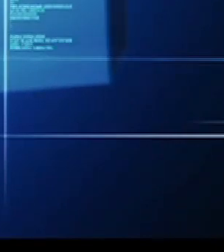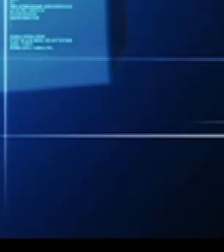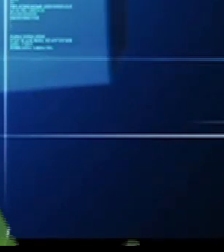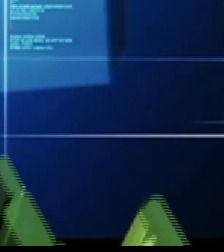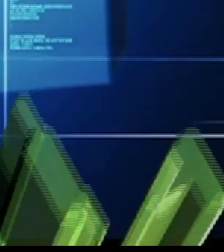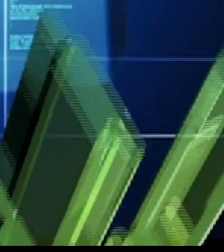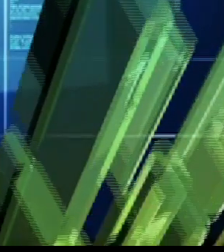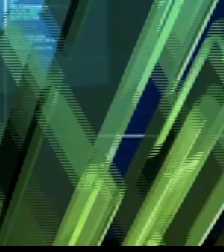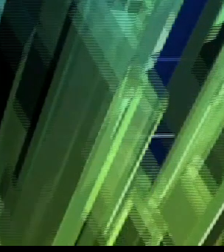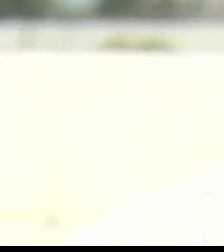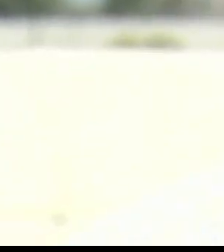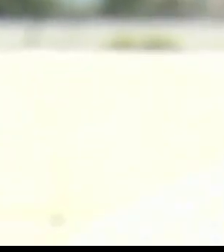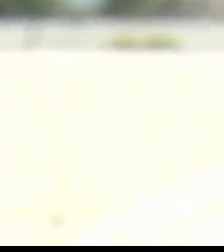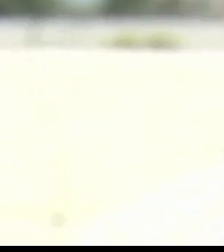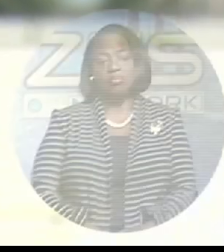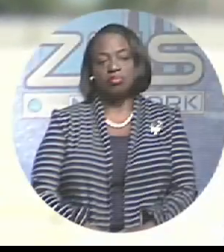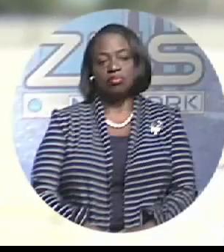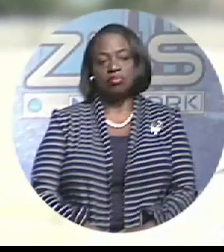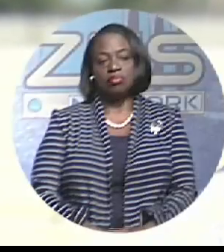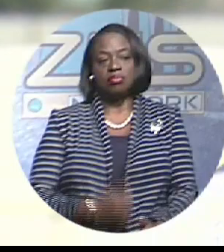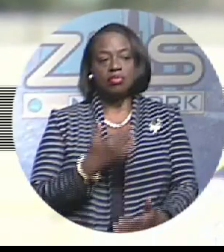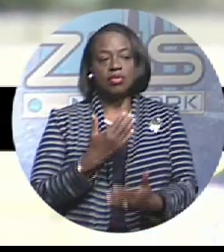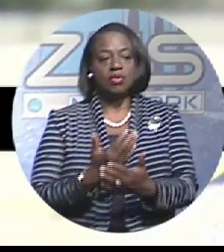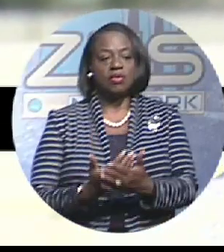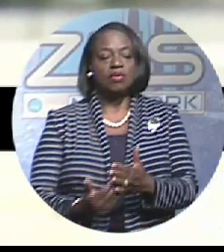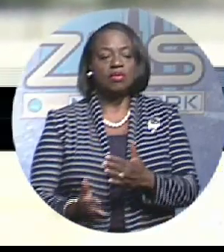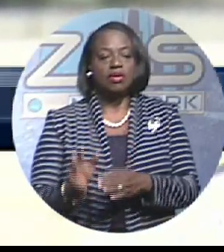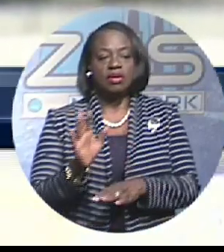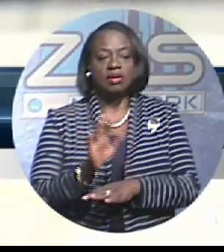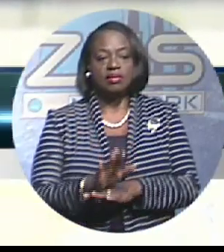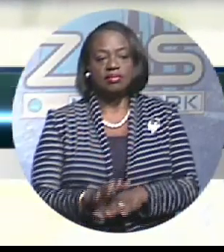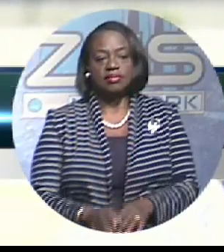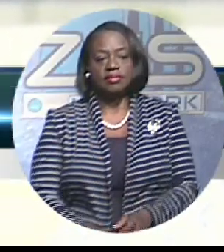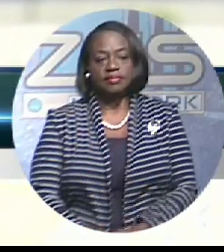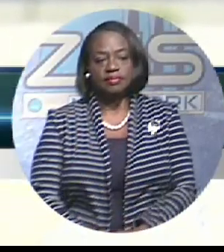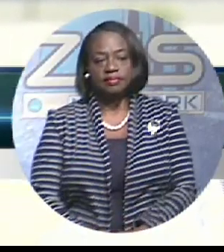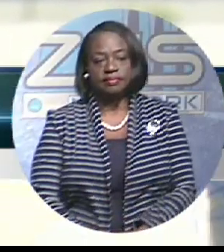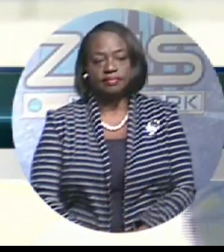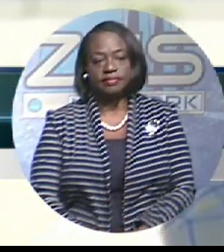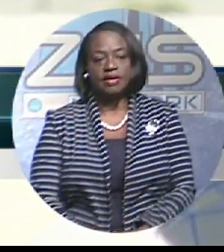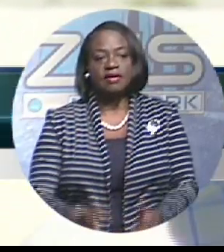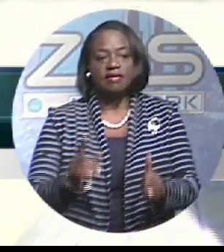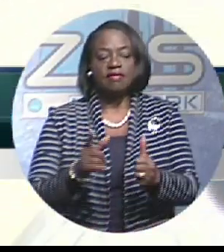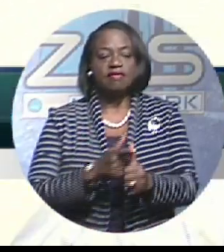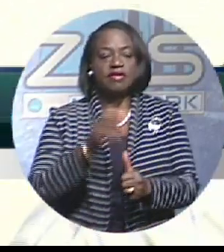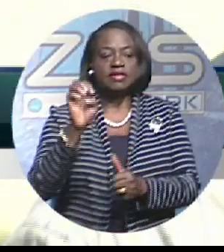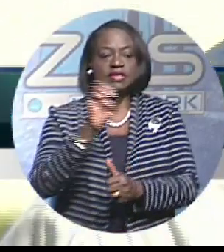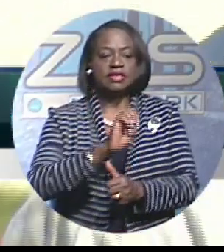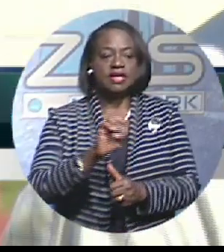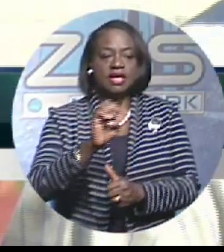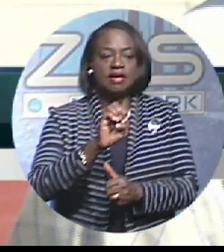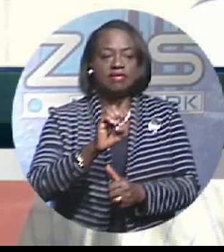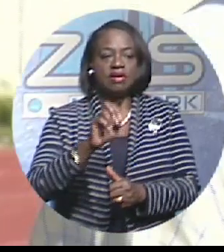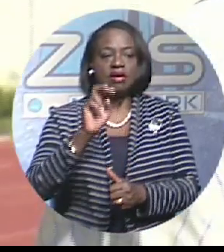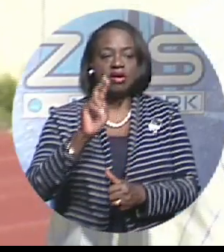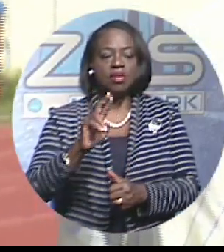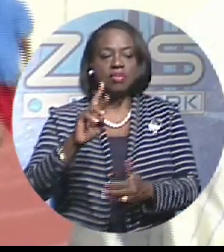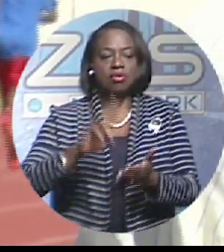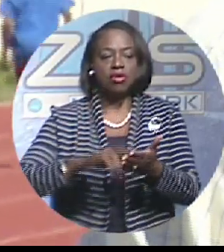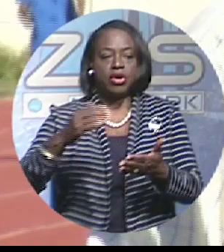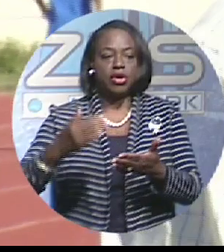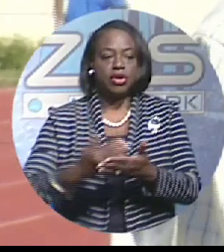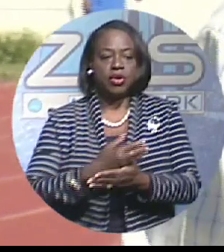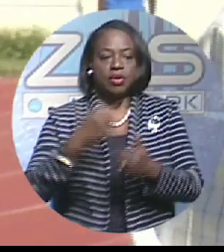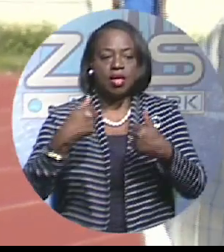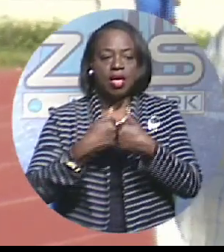This is ZNS Total Sports. Good evening, Bahamas. Welcome to sports. I'm Jared Higgs. The first ever Urban Games held today at the old